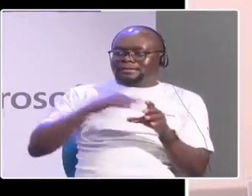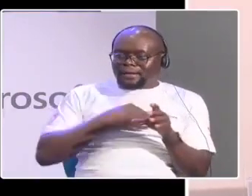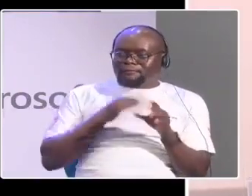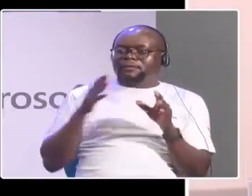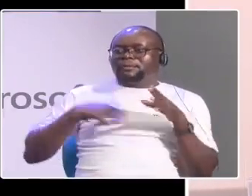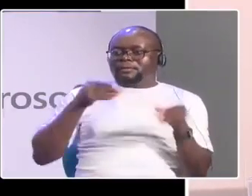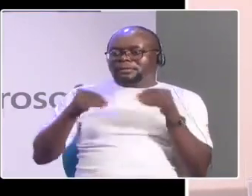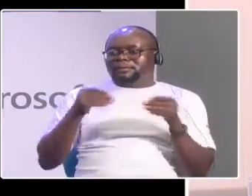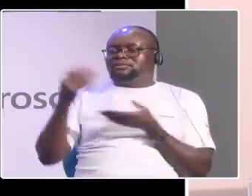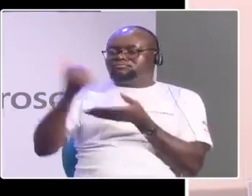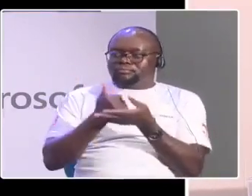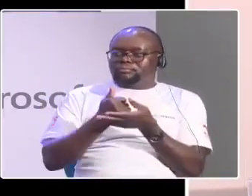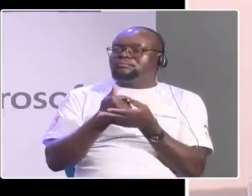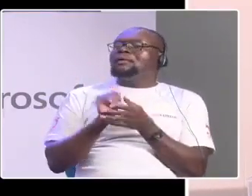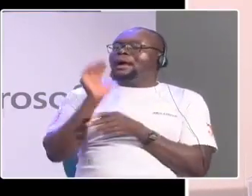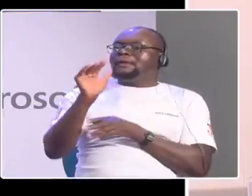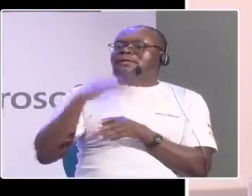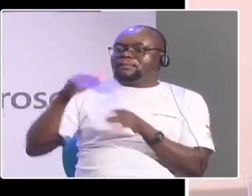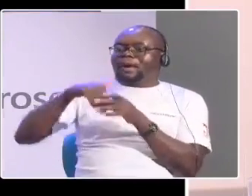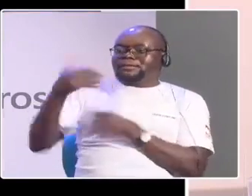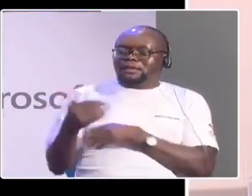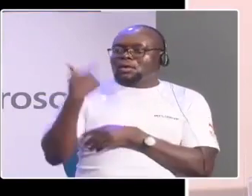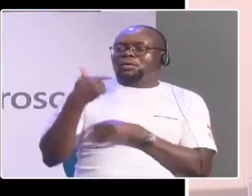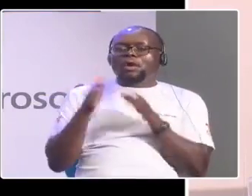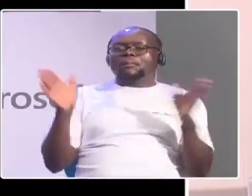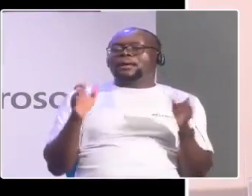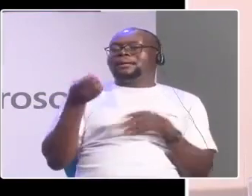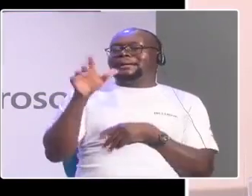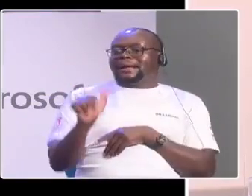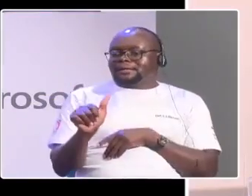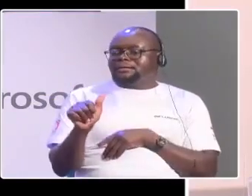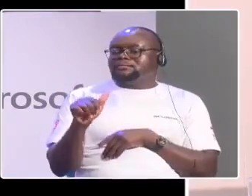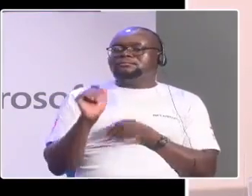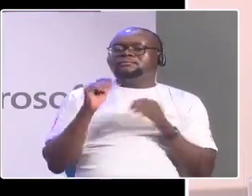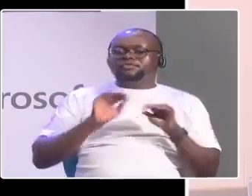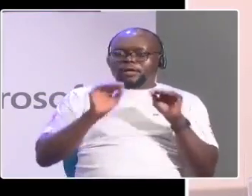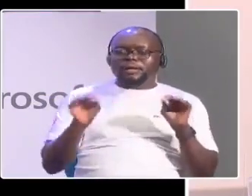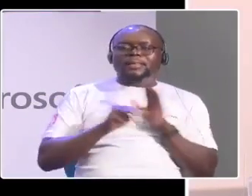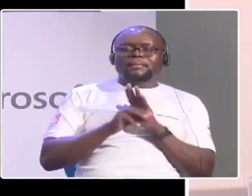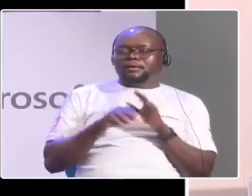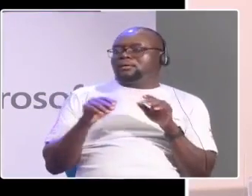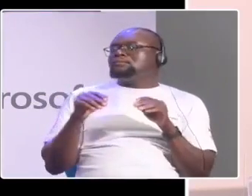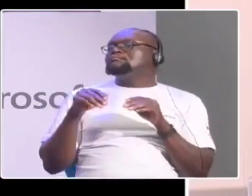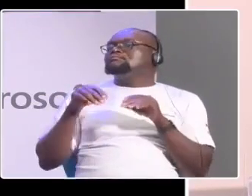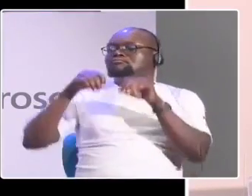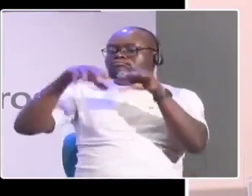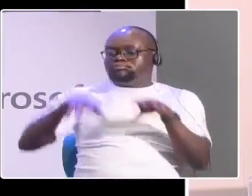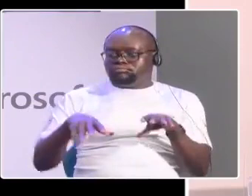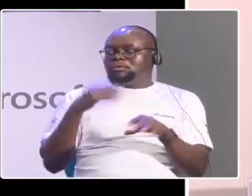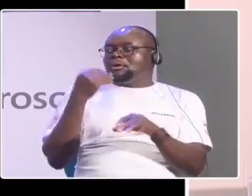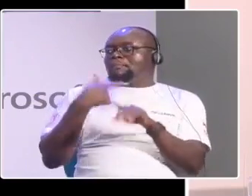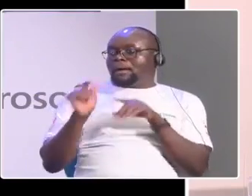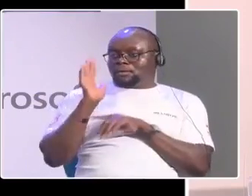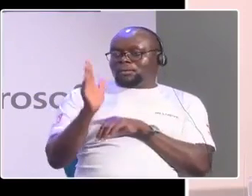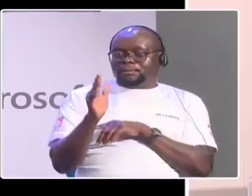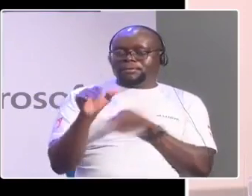disabilities and perspectives, and rallying people externally who are in open betas about keep training the models, keep breaking down the biases, but it's going to